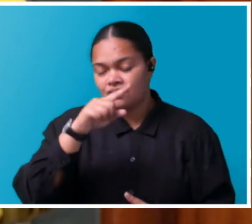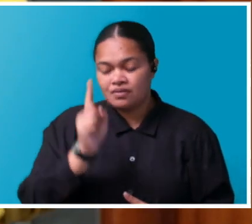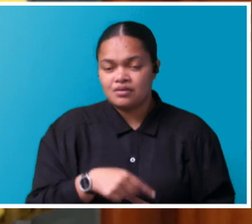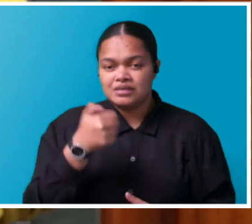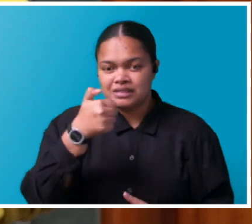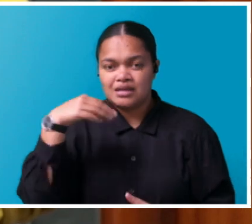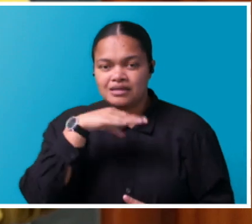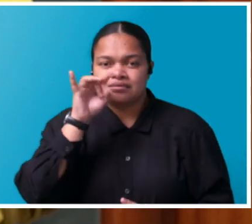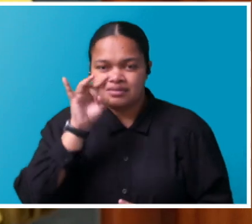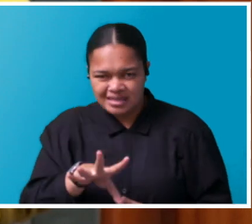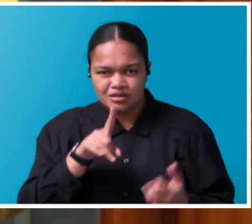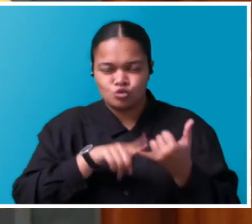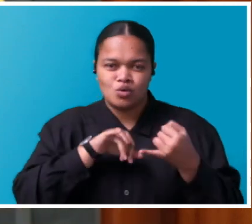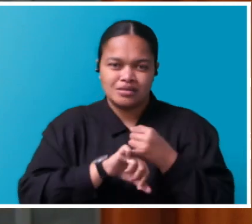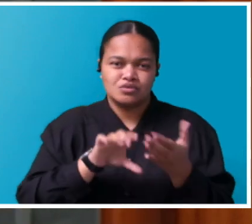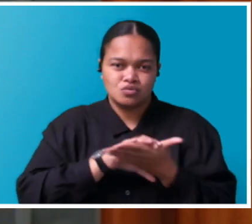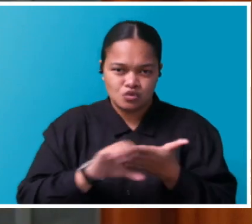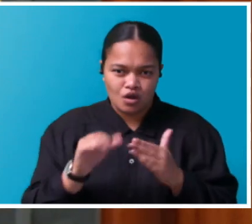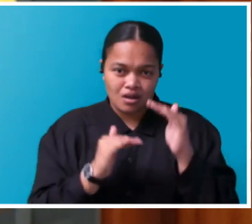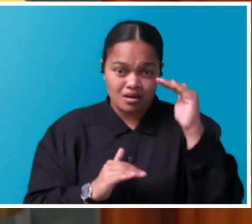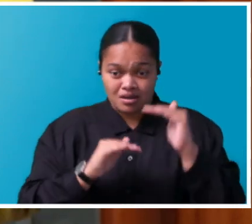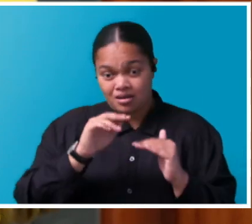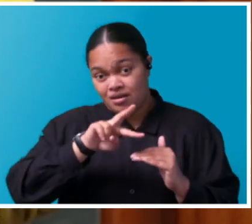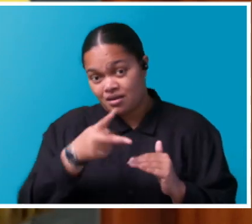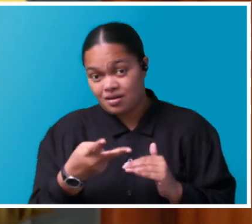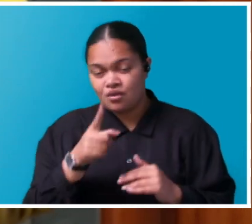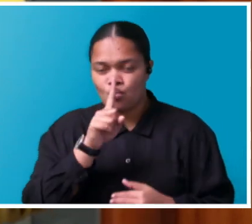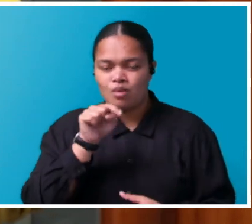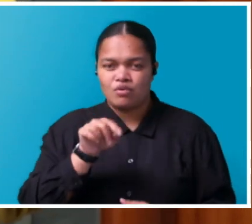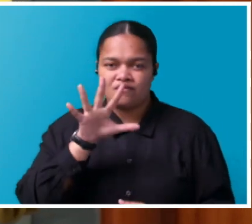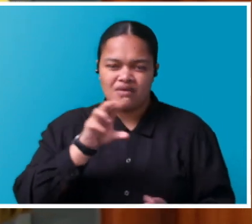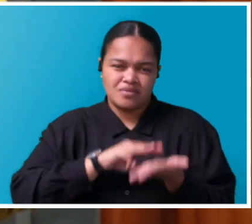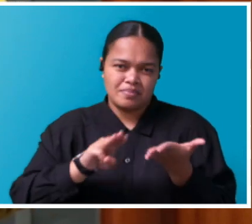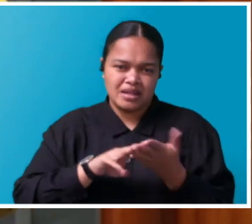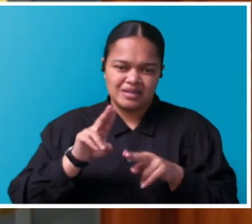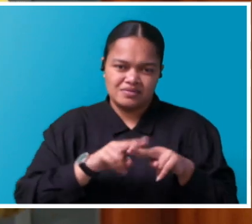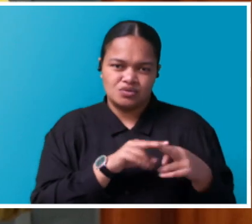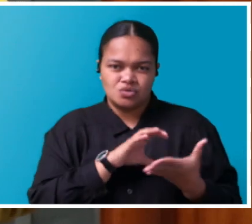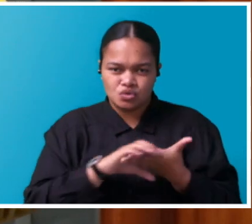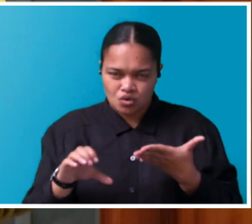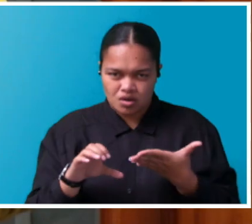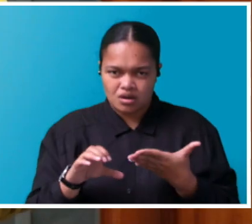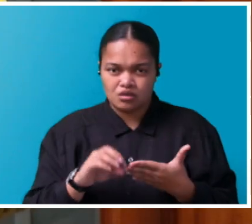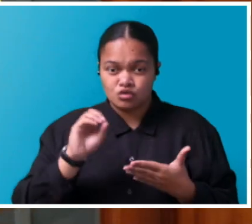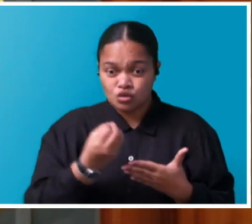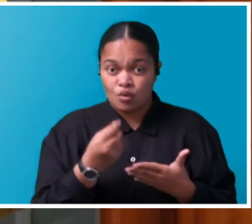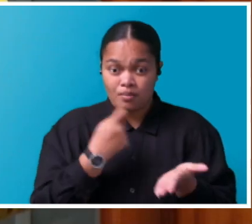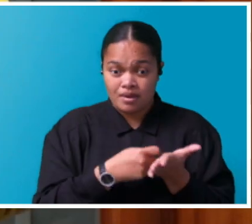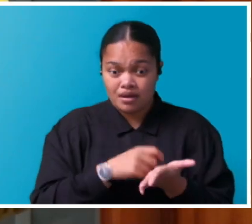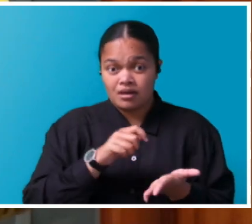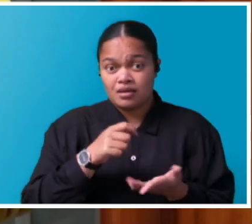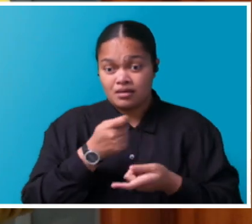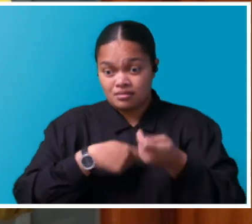676,610 US dollars, an equivalent of 1.5 million Fiji dollars. The units traded are